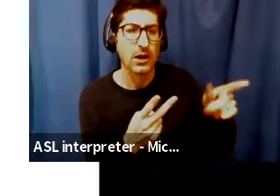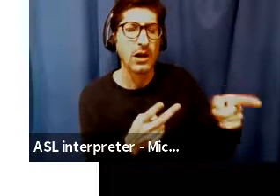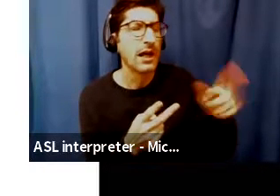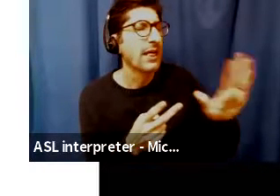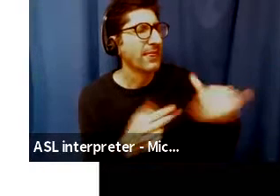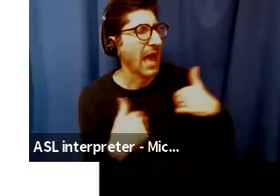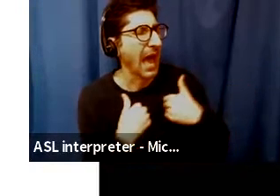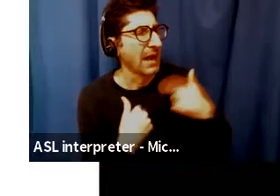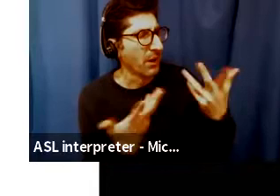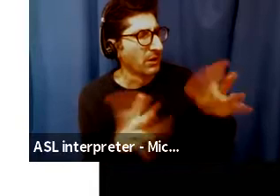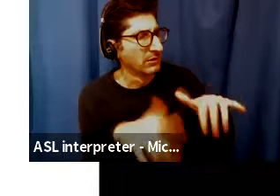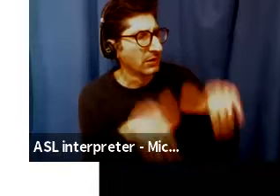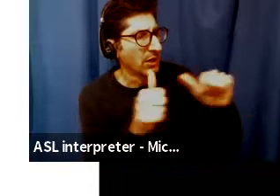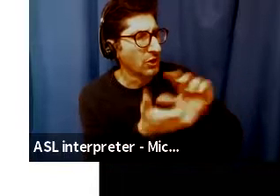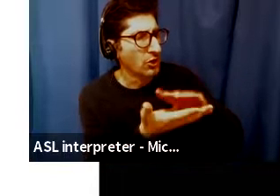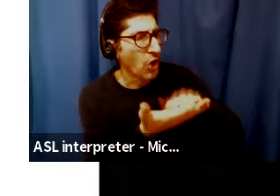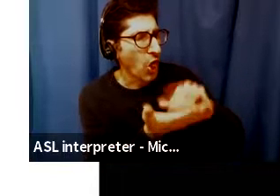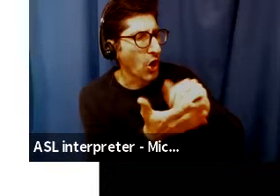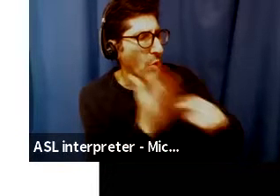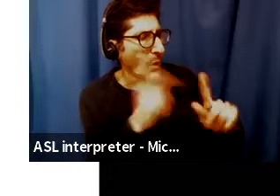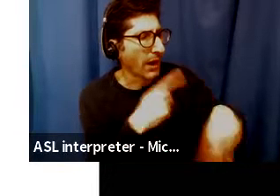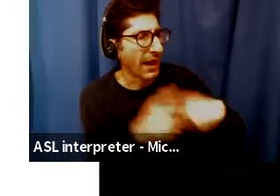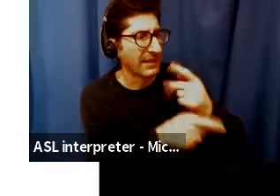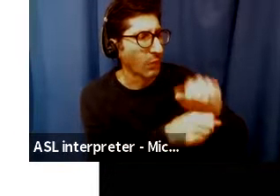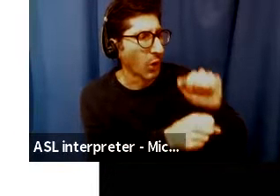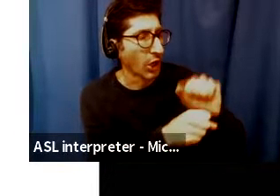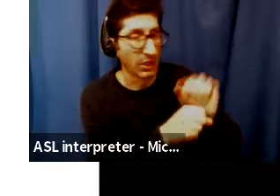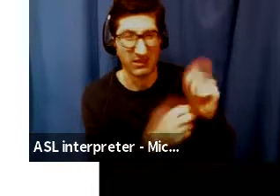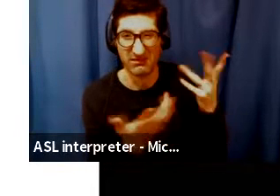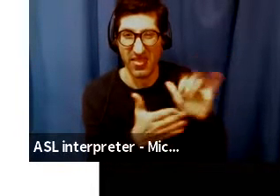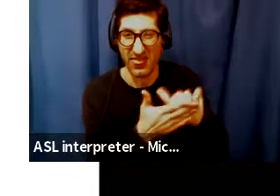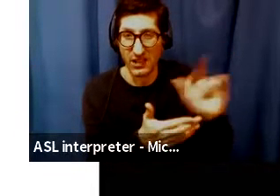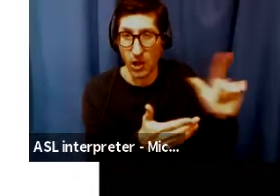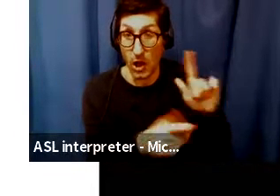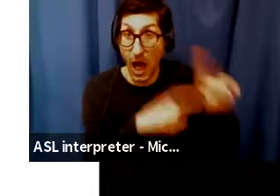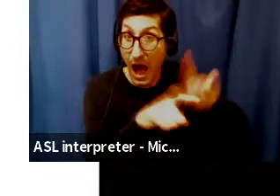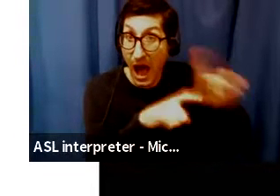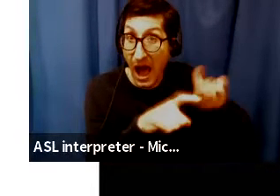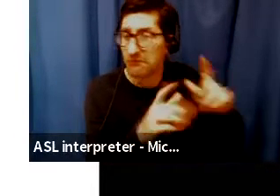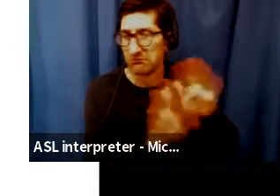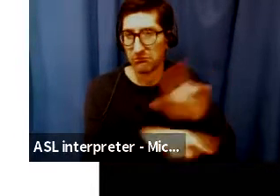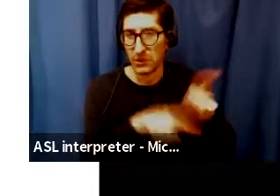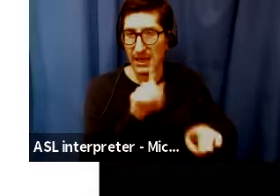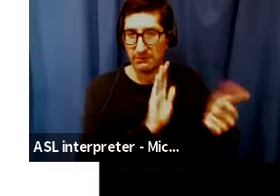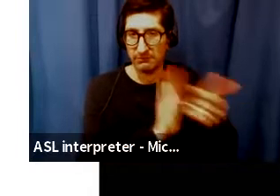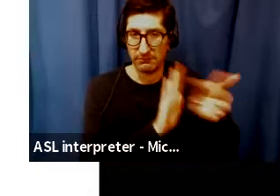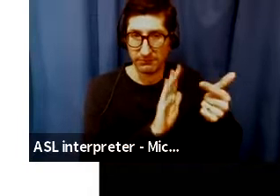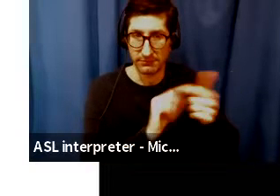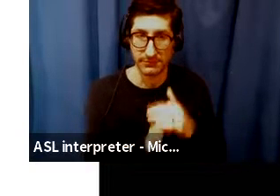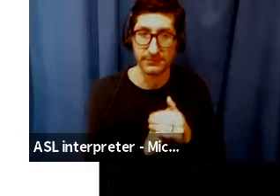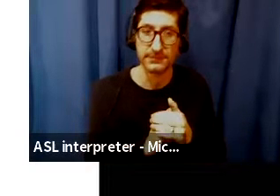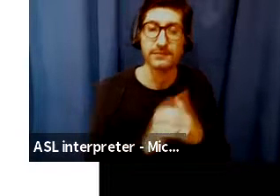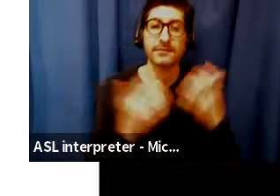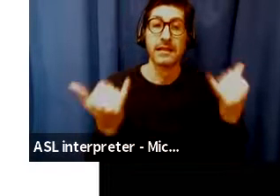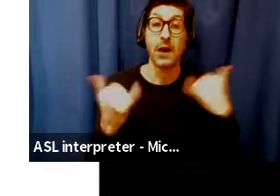animal been trained to provide? Now, the other thing that happened in 2010, and here we have two photos of people